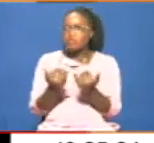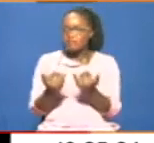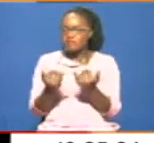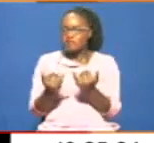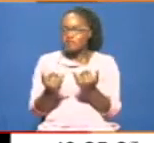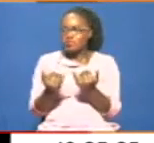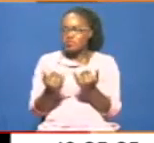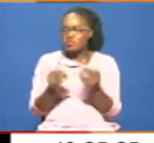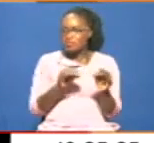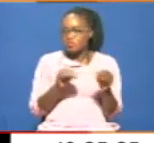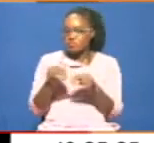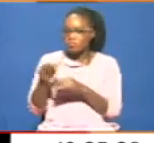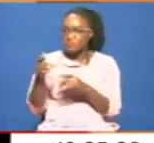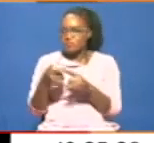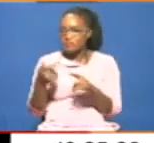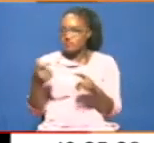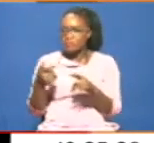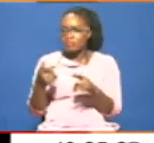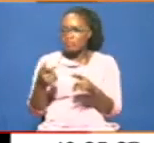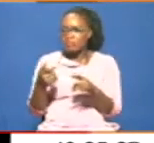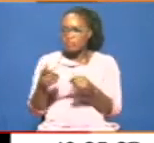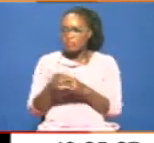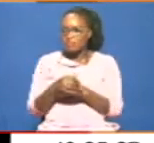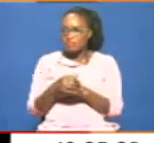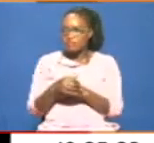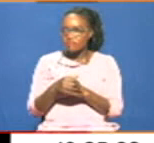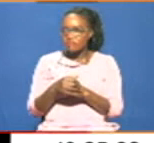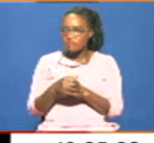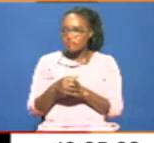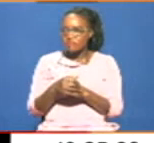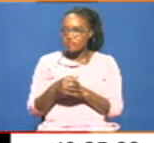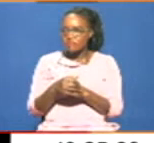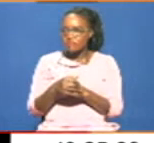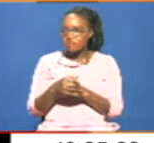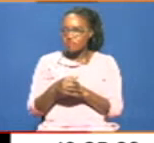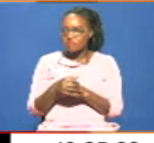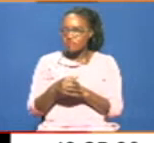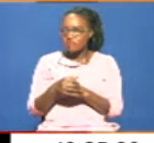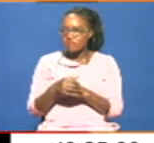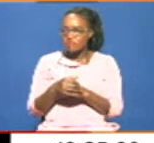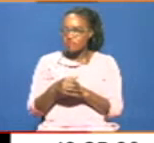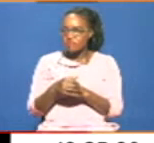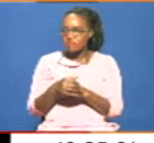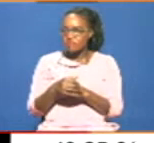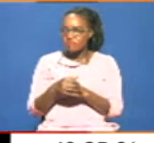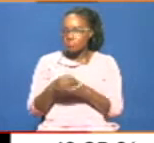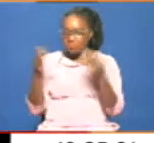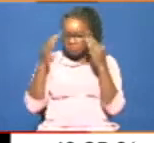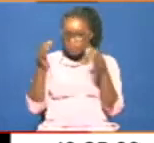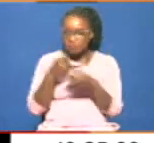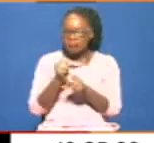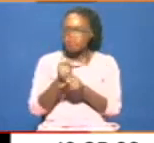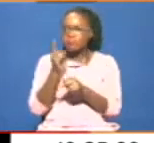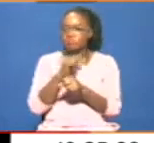has moved away from being, as I've mentioned, the president of Kenya has made a commitment. Mm-hmm.